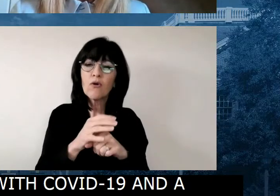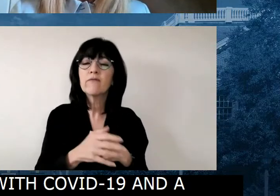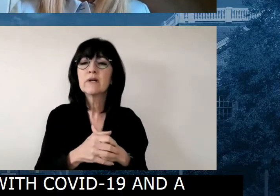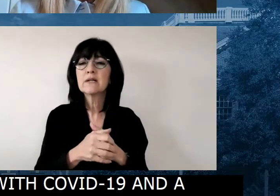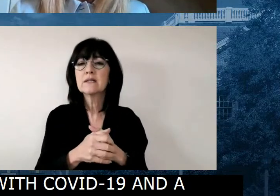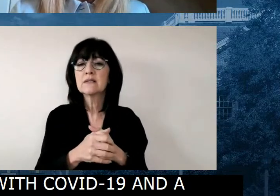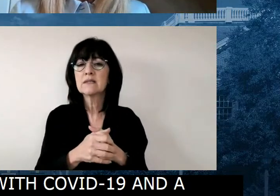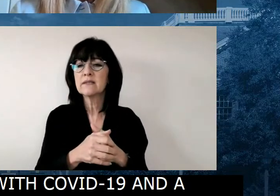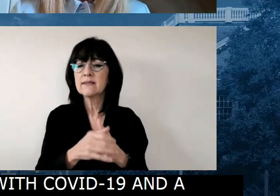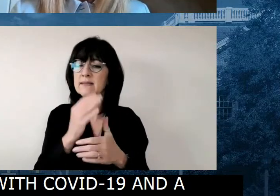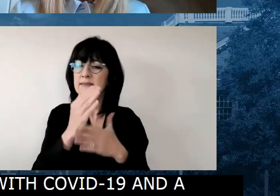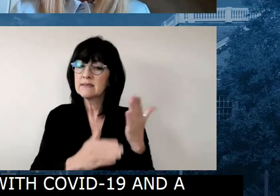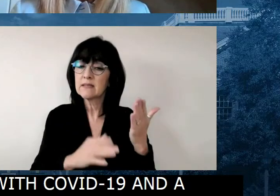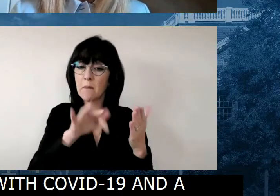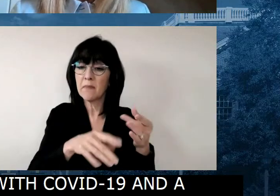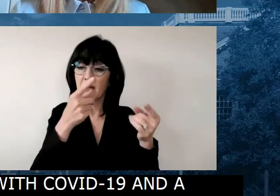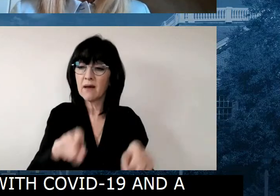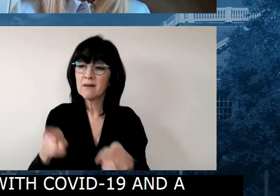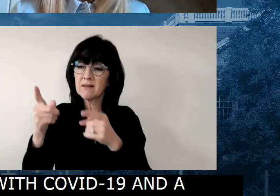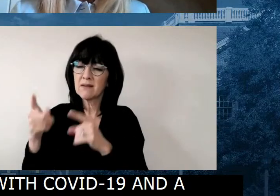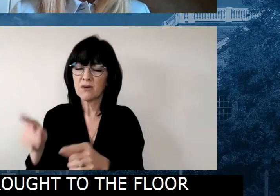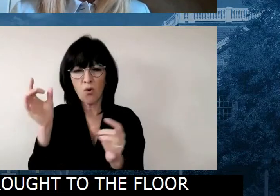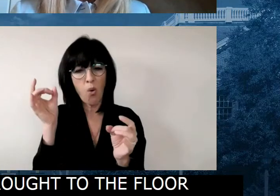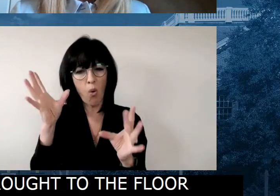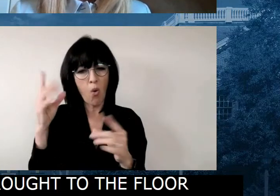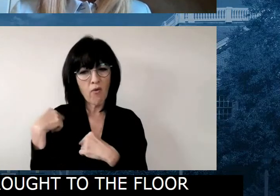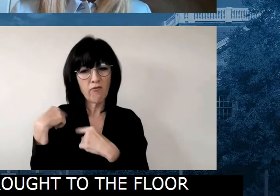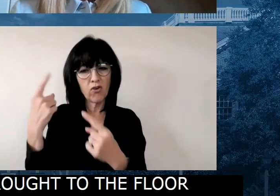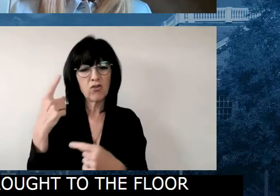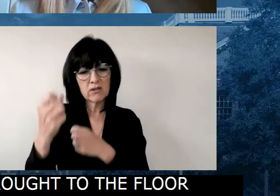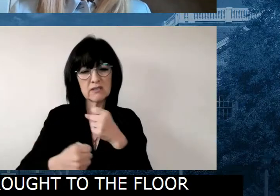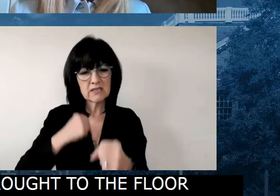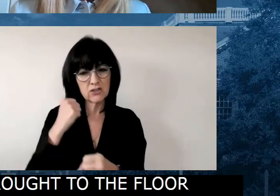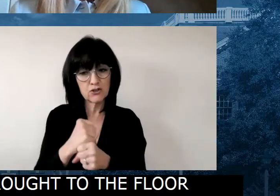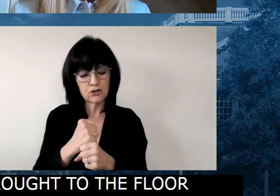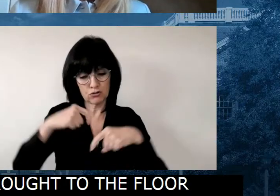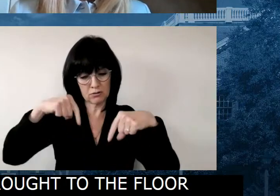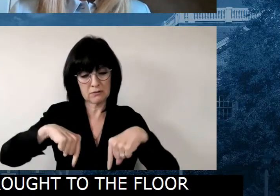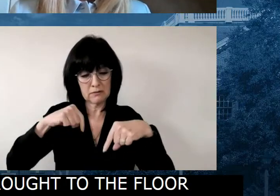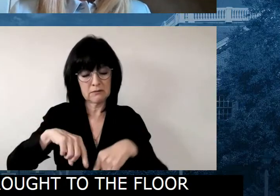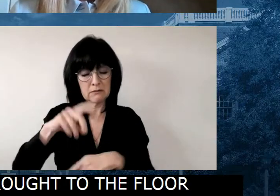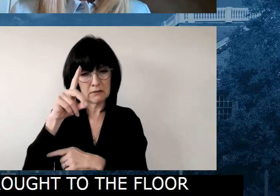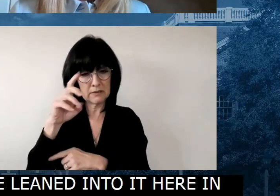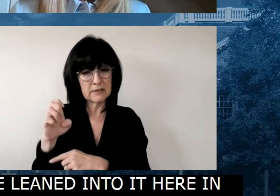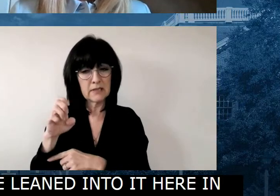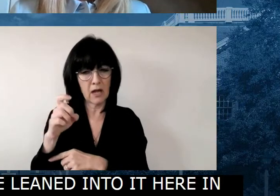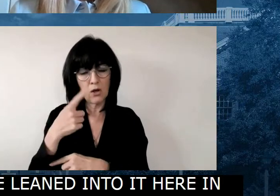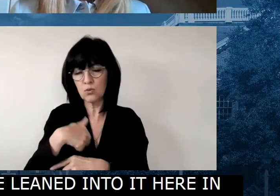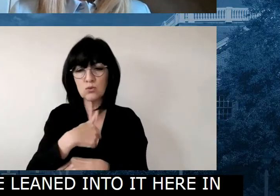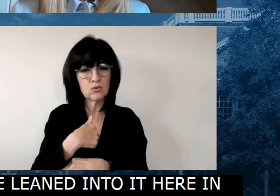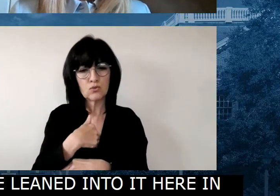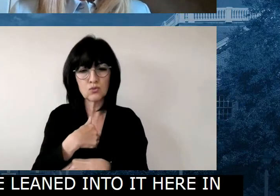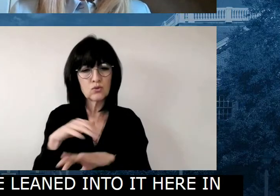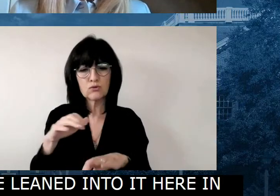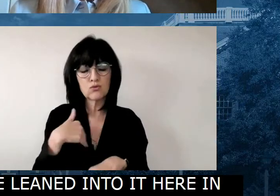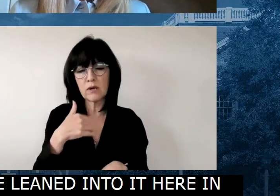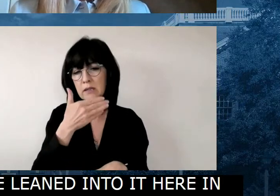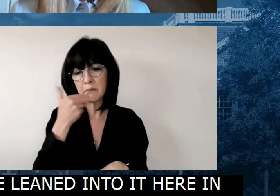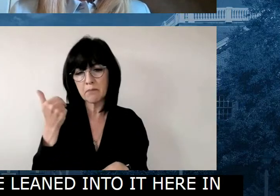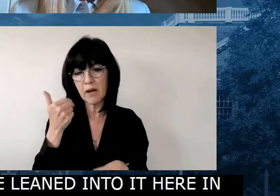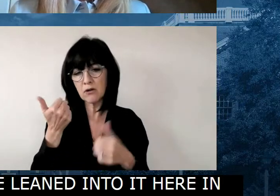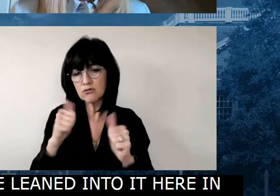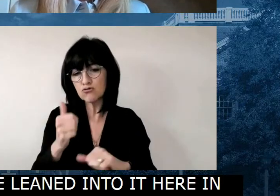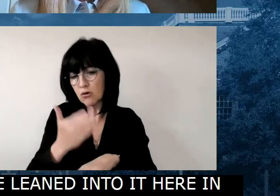events. We have leaned into it here in Delaware to do what we can to improve the